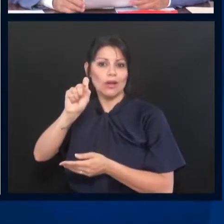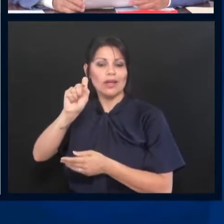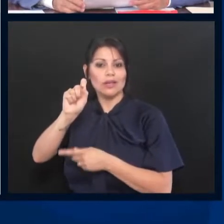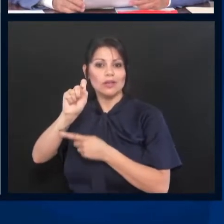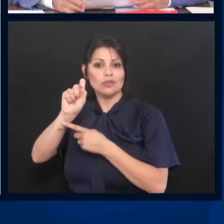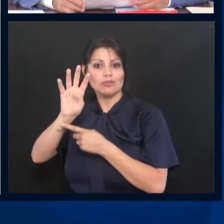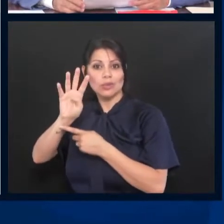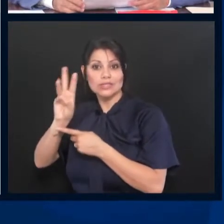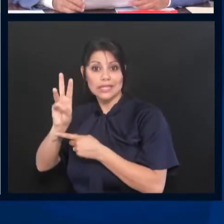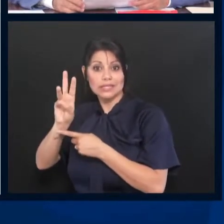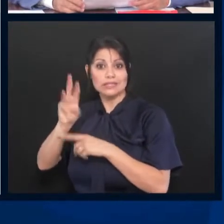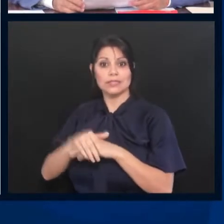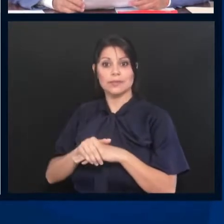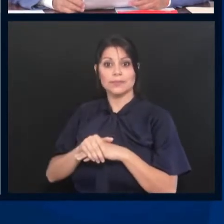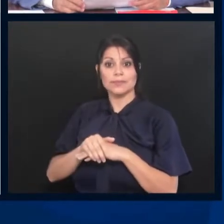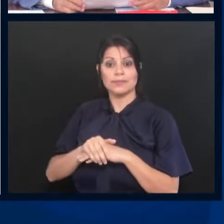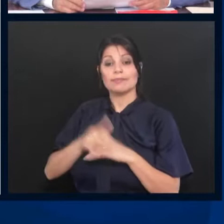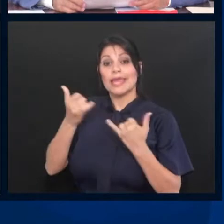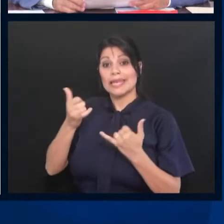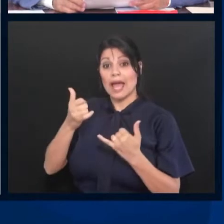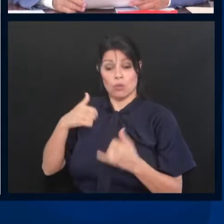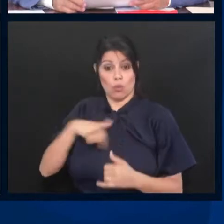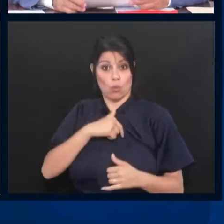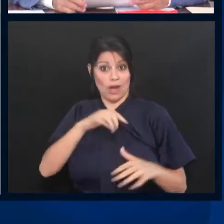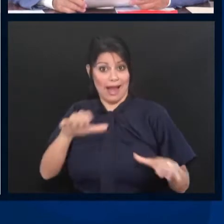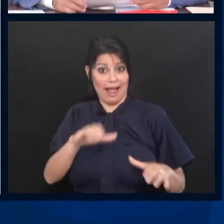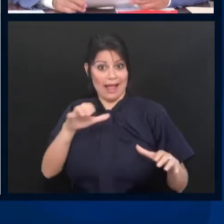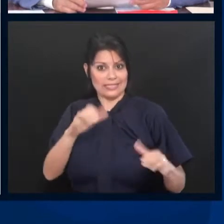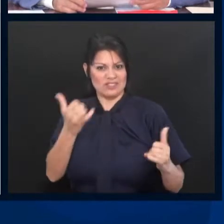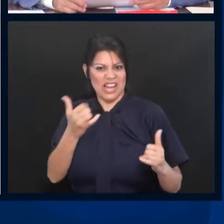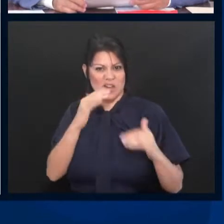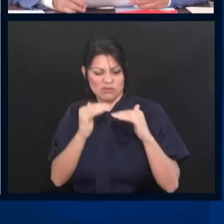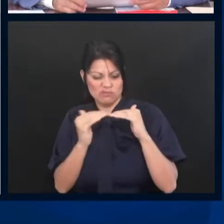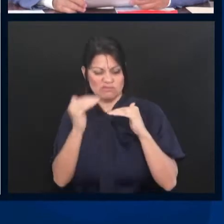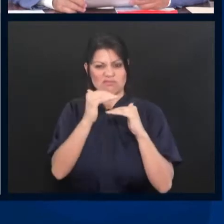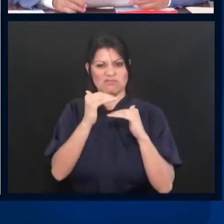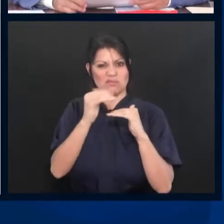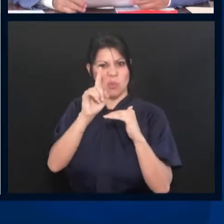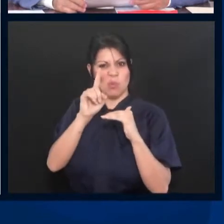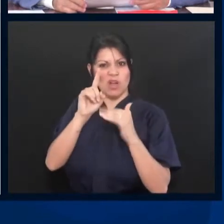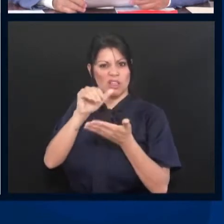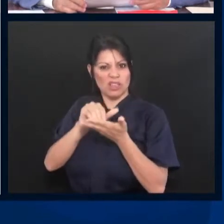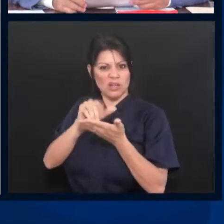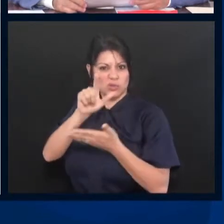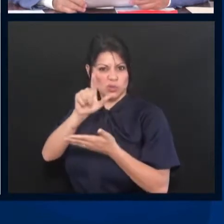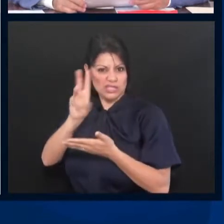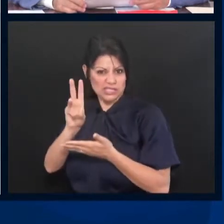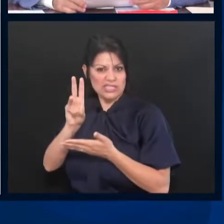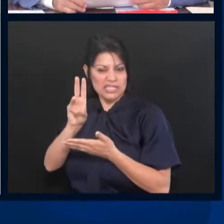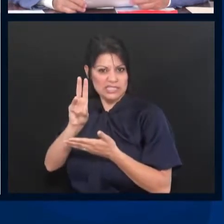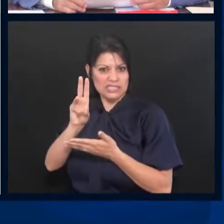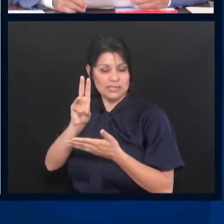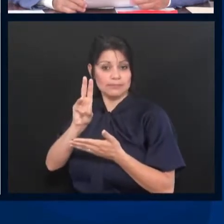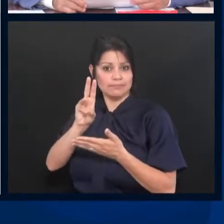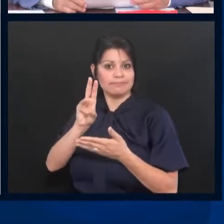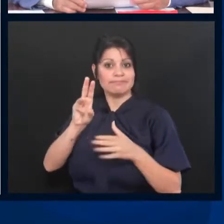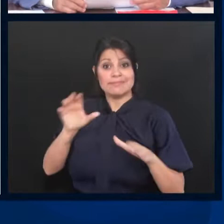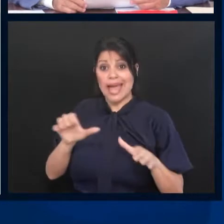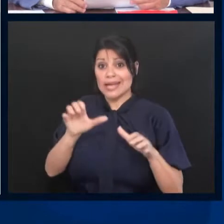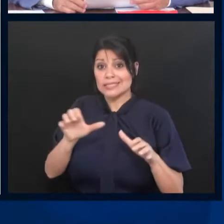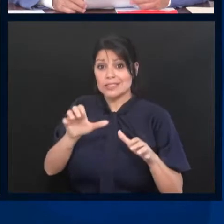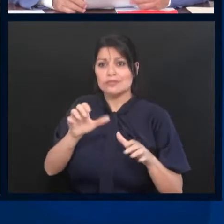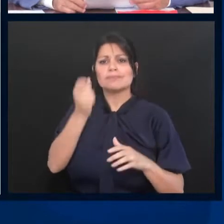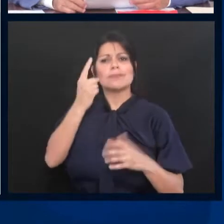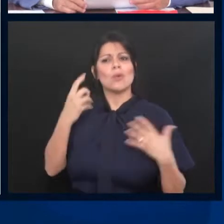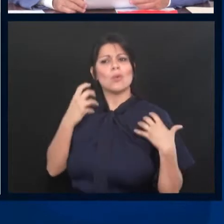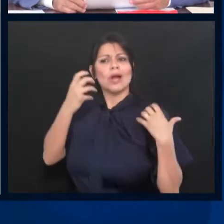Our active cases have jumped up a little over 1,000 to 1,026. Our recovered cases are still, and I don't know that